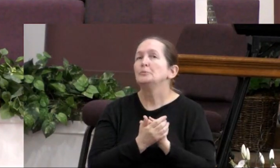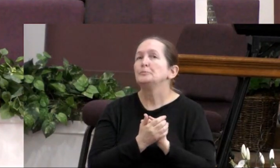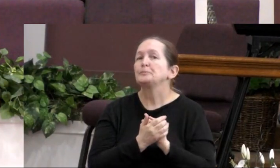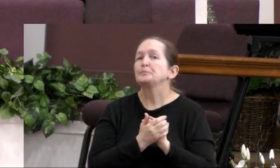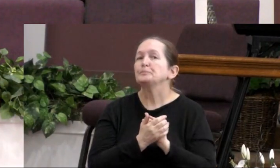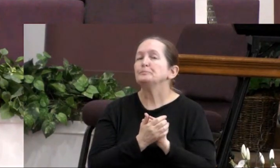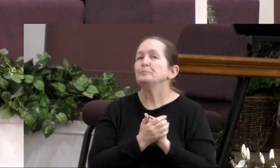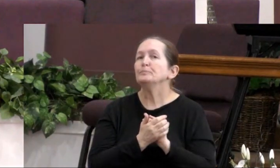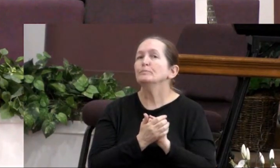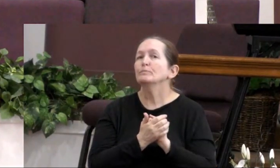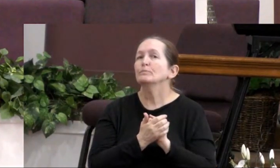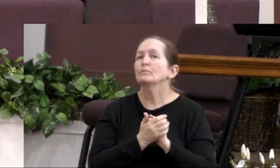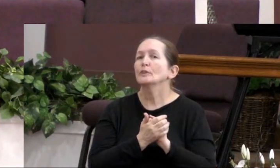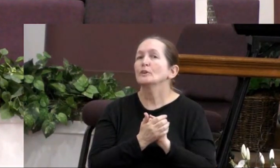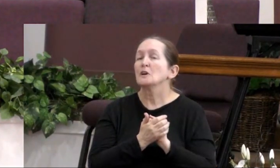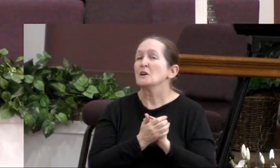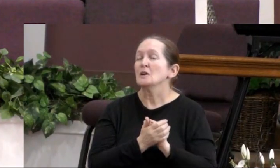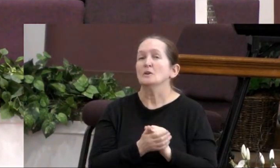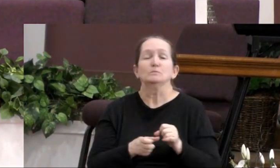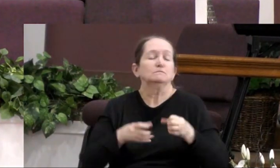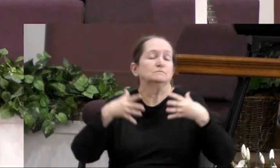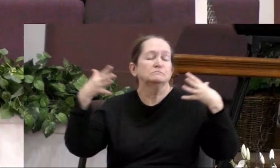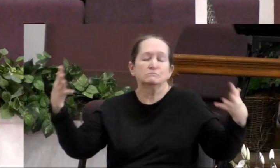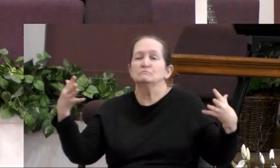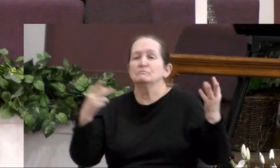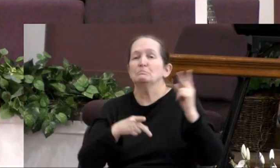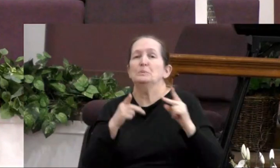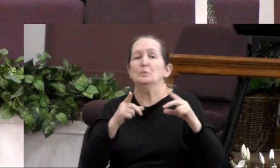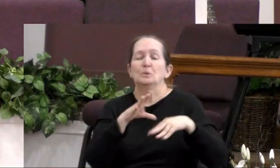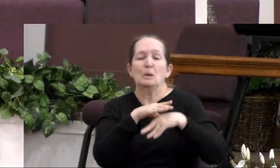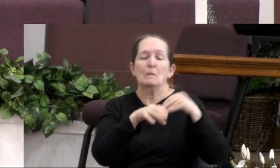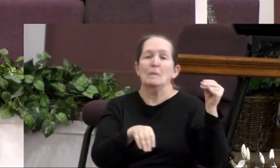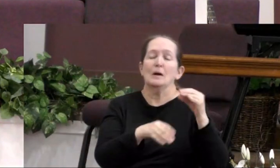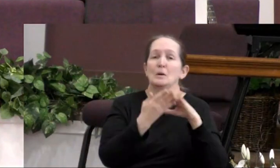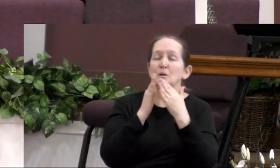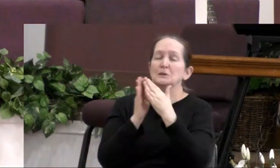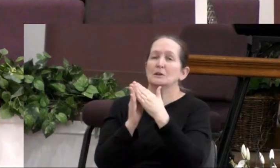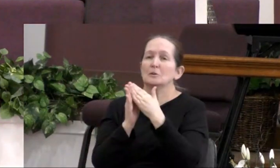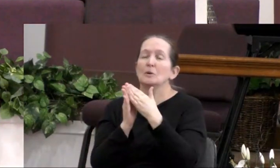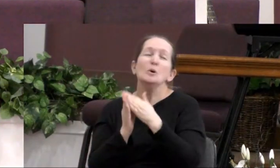And so here's this whole crowd coming out of Jericho.